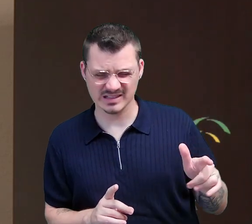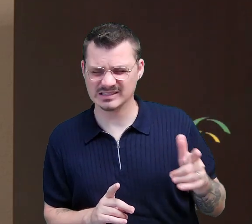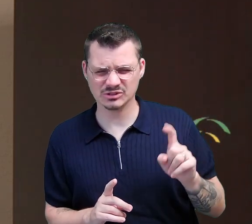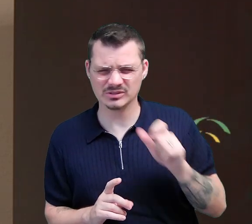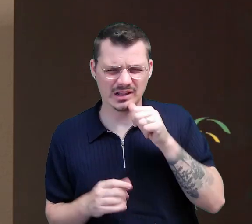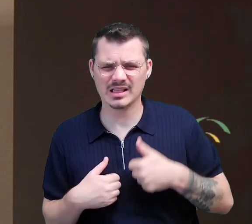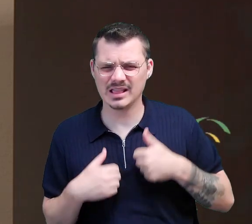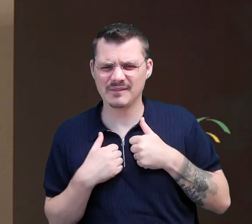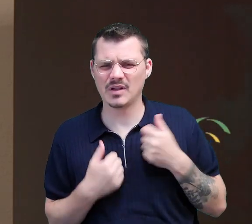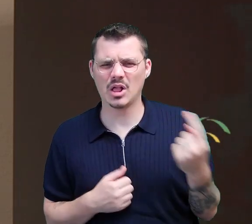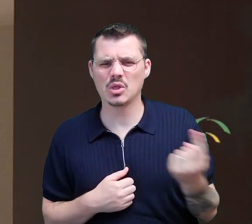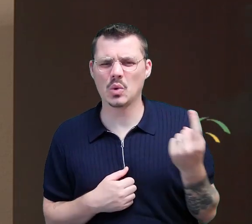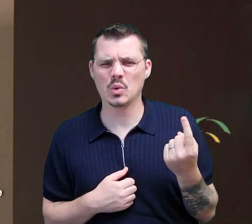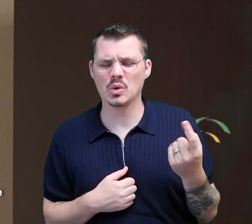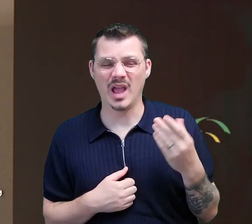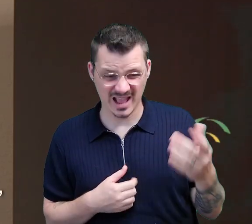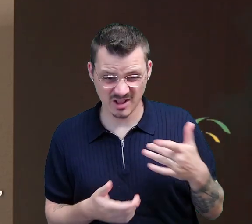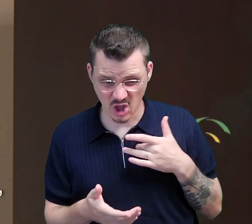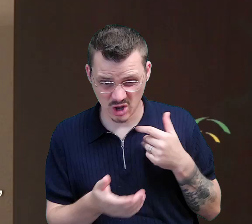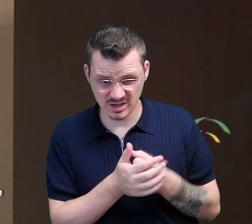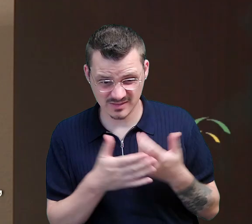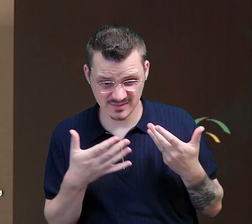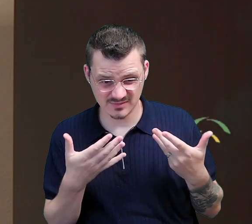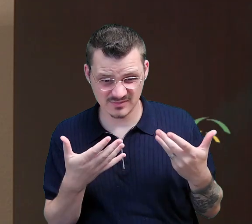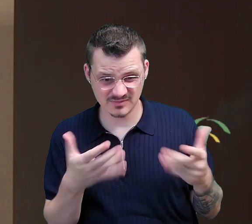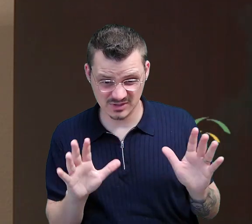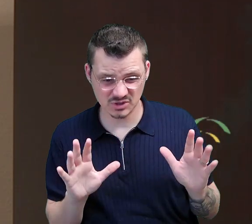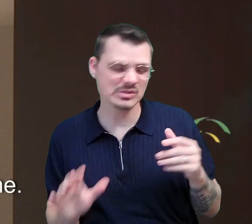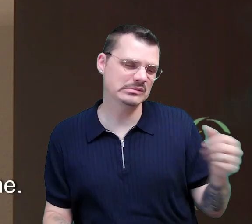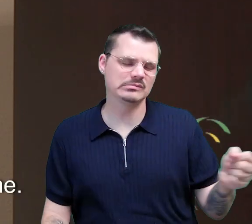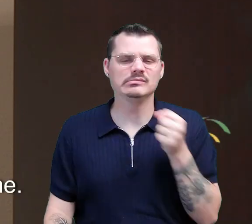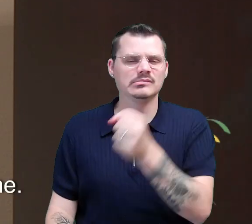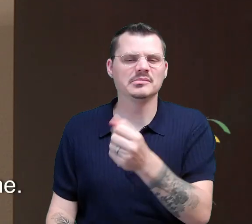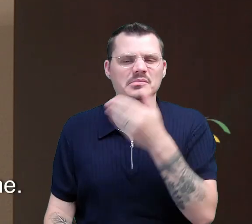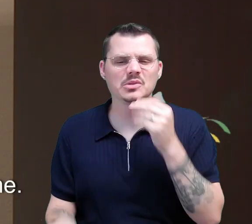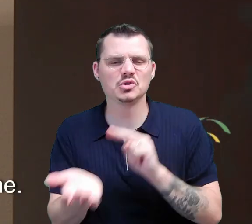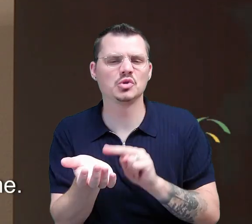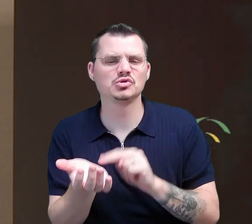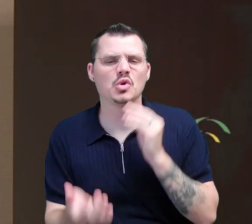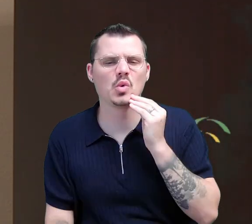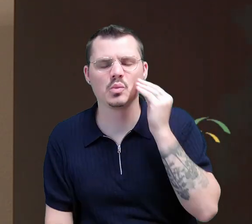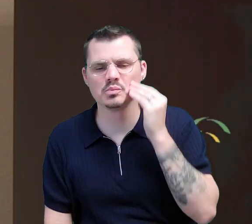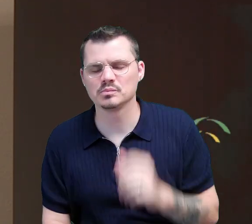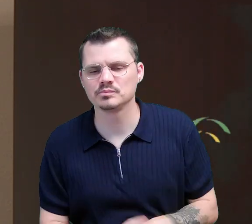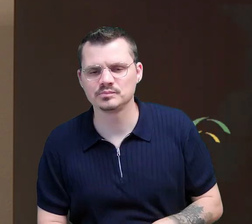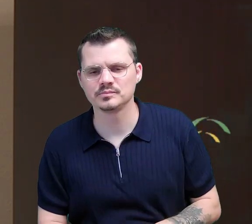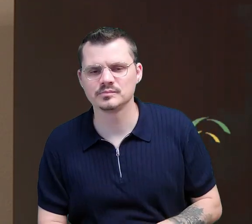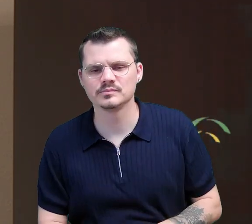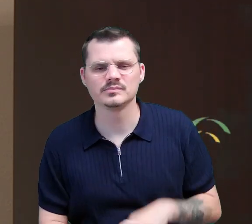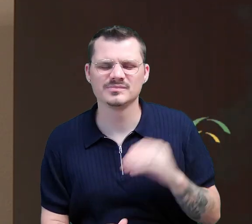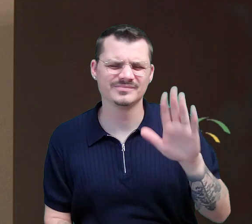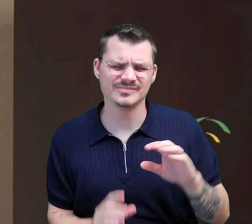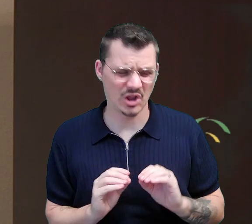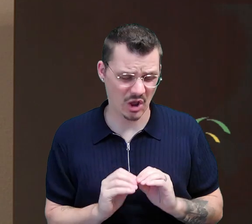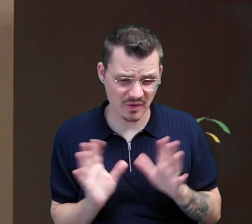anyway. So, and since he's had a heart attack, we should put him in a nursing home. And obviously,